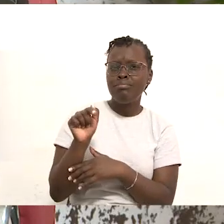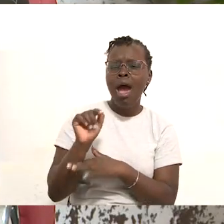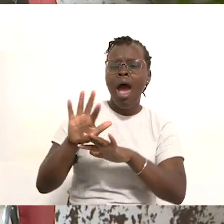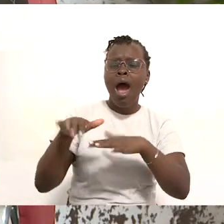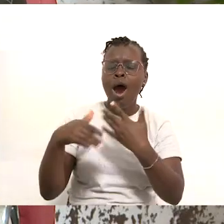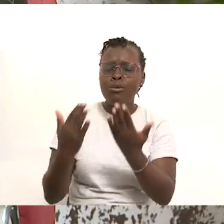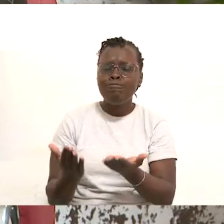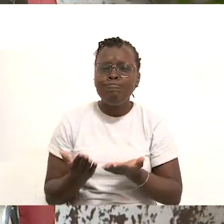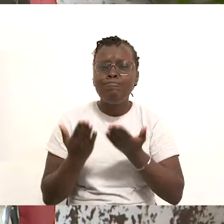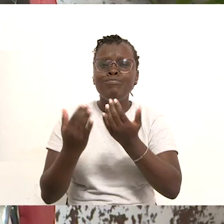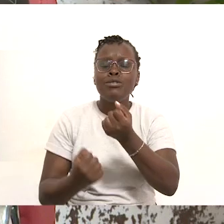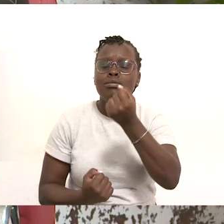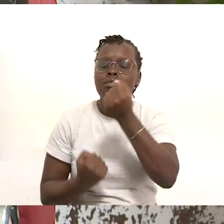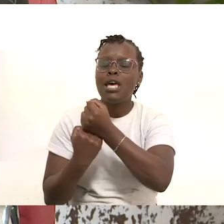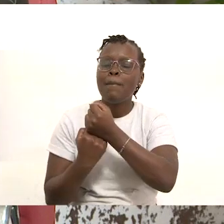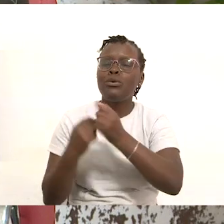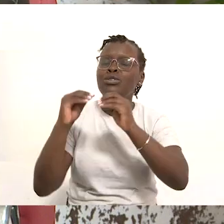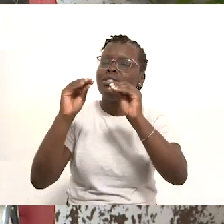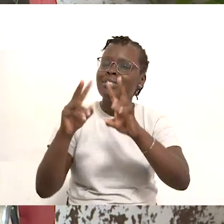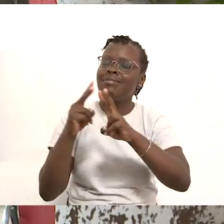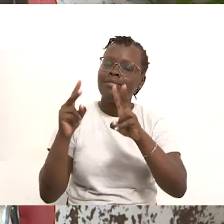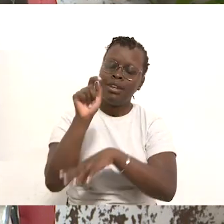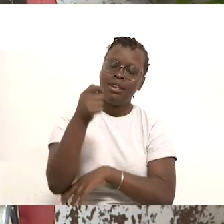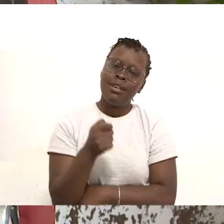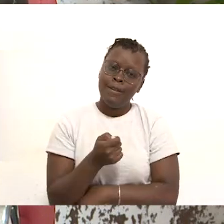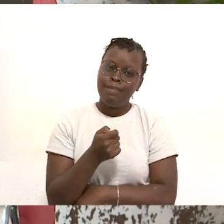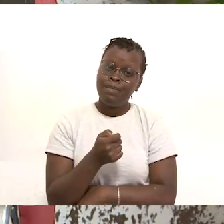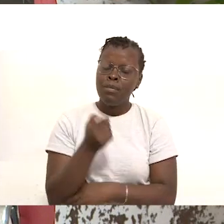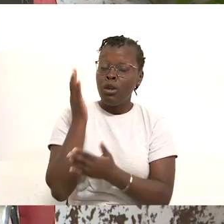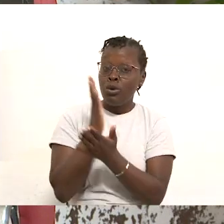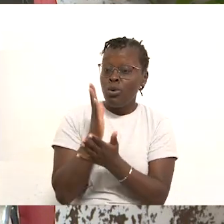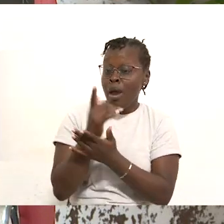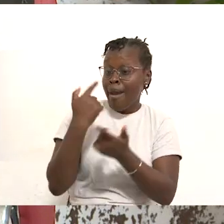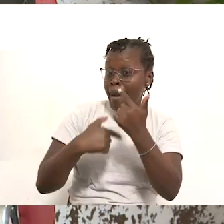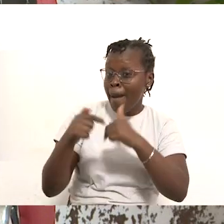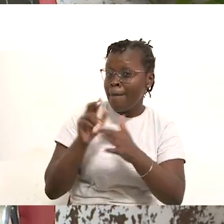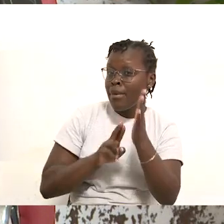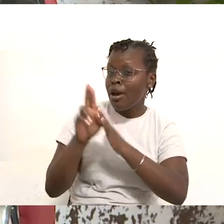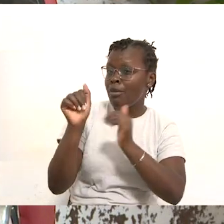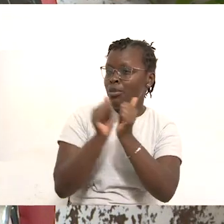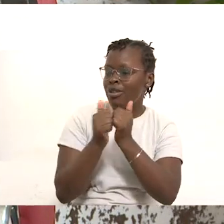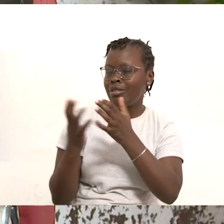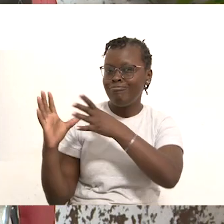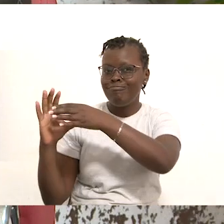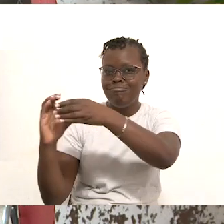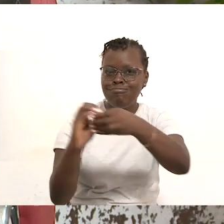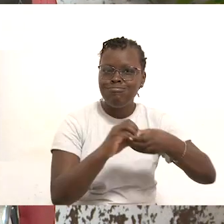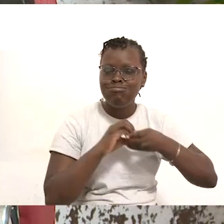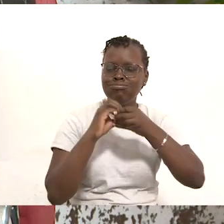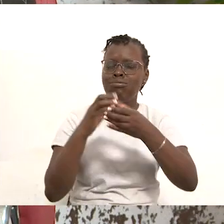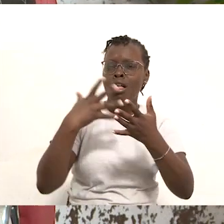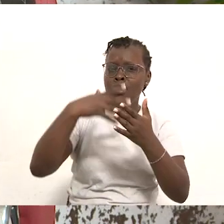the digital area is very key. And coming up with like the collaborative learning, setting